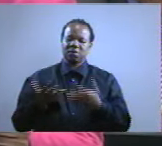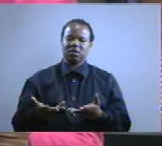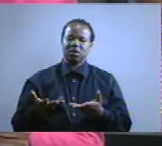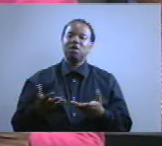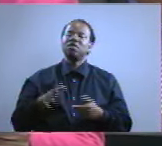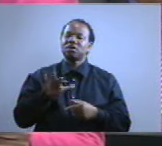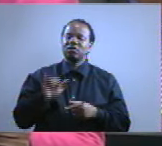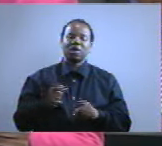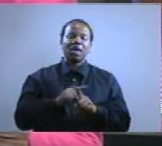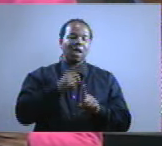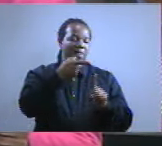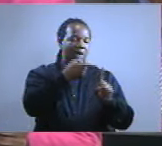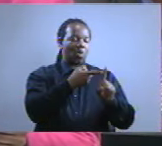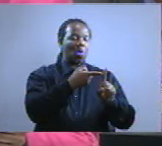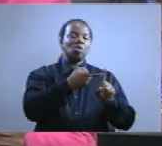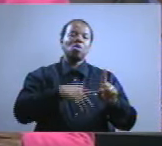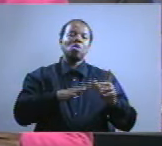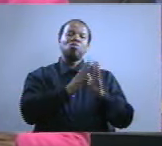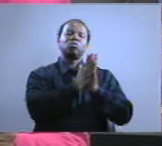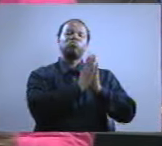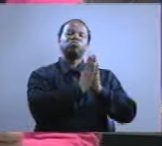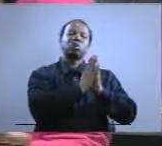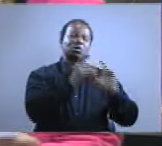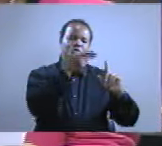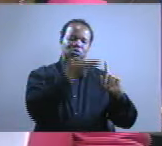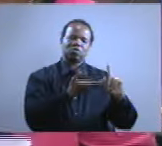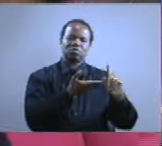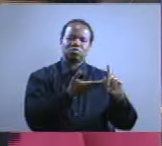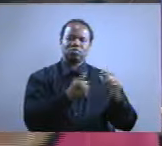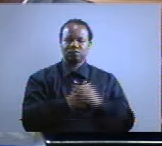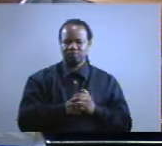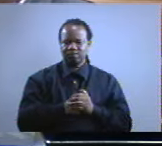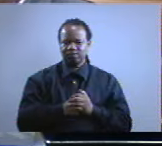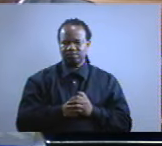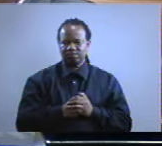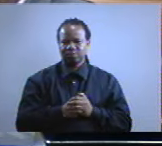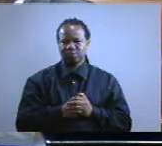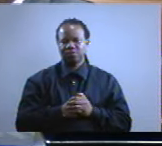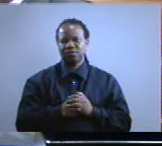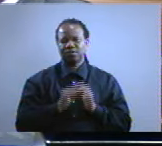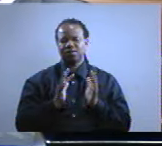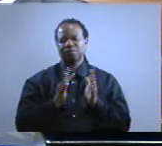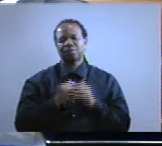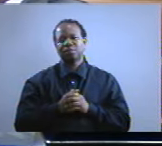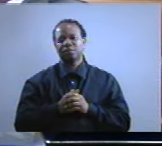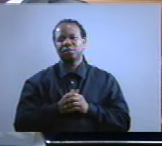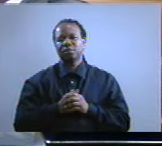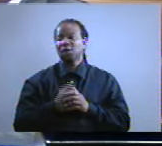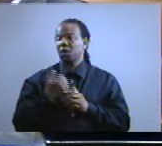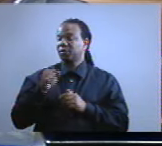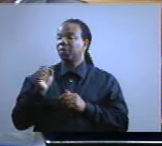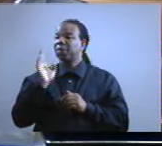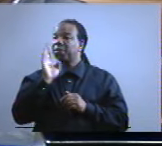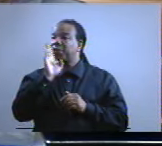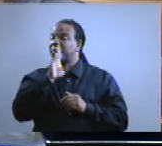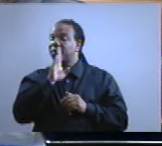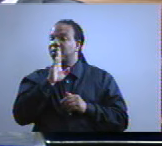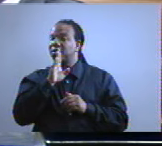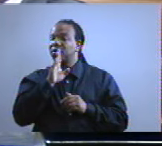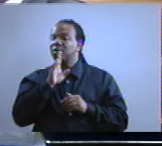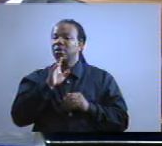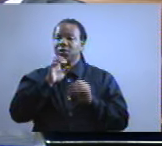further congratulates Michaela on this remarkable achievement. If there are no objections, I put the motion.